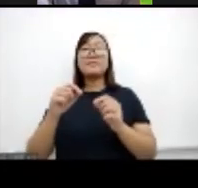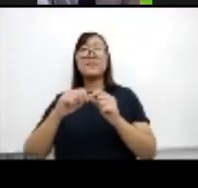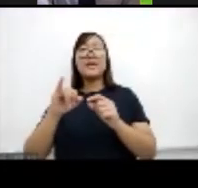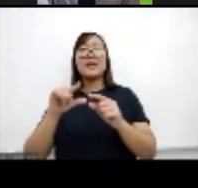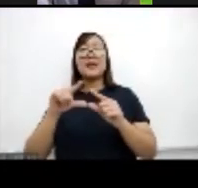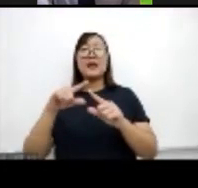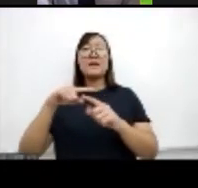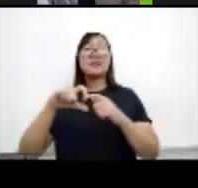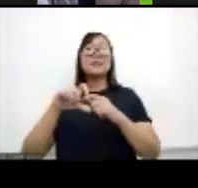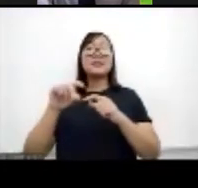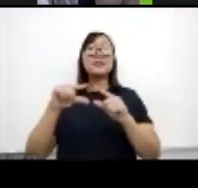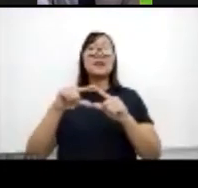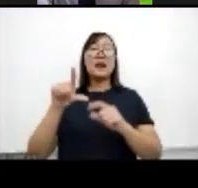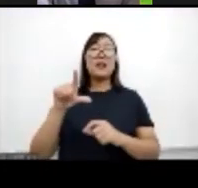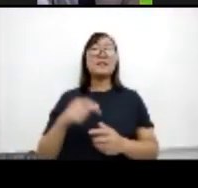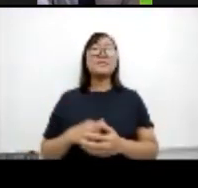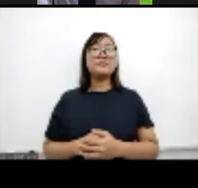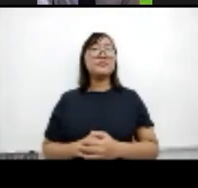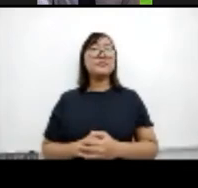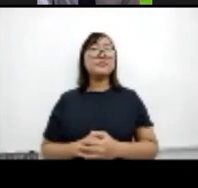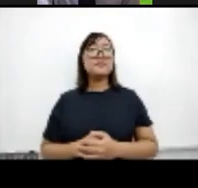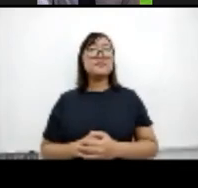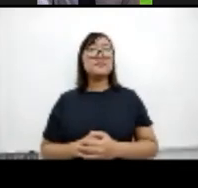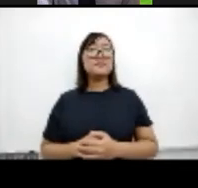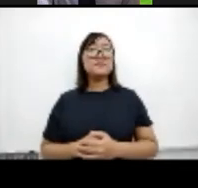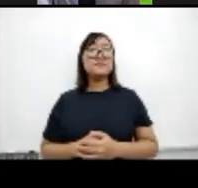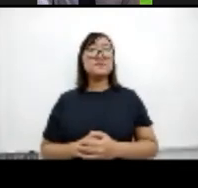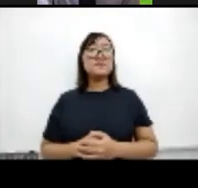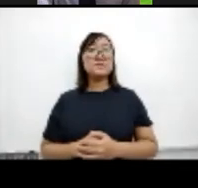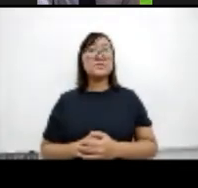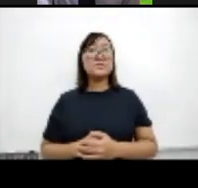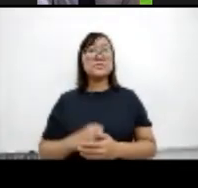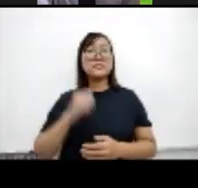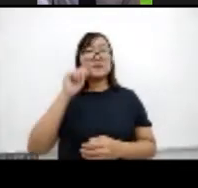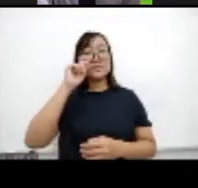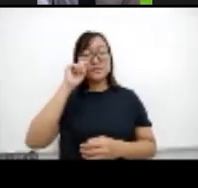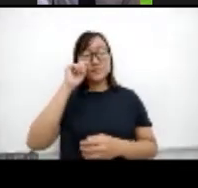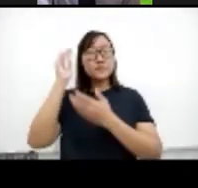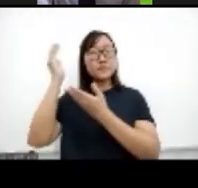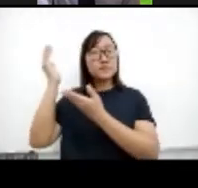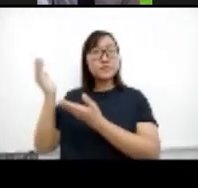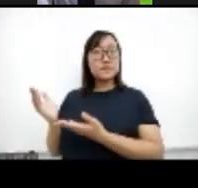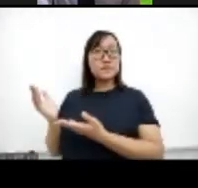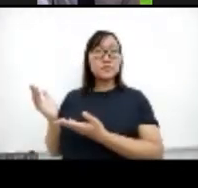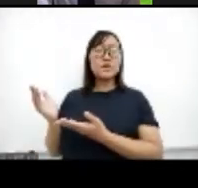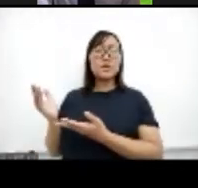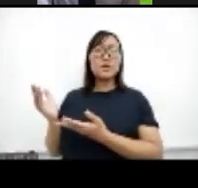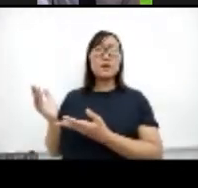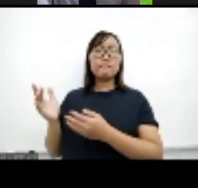usai out bitch Stone AMP AMP